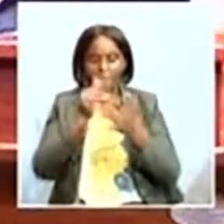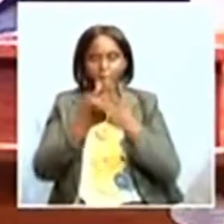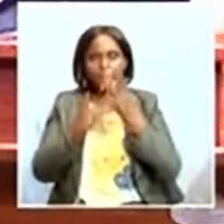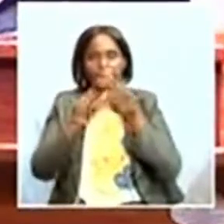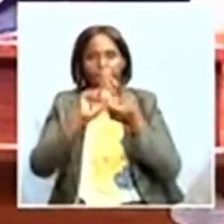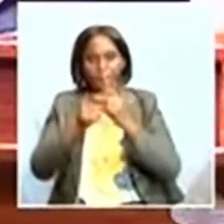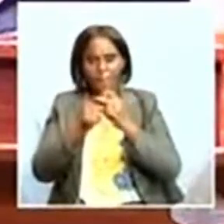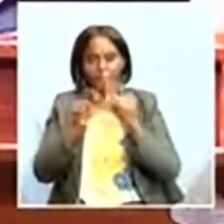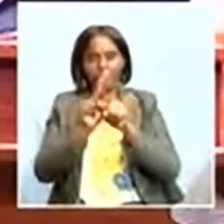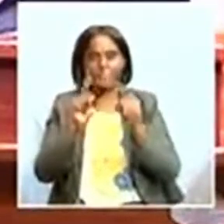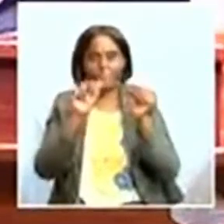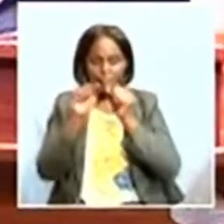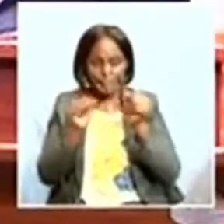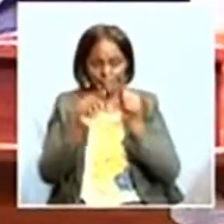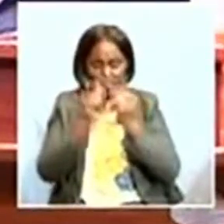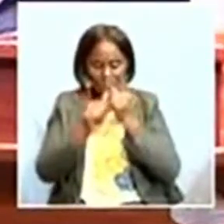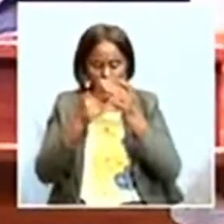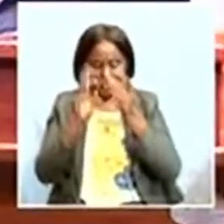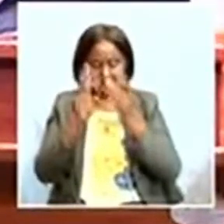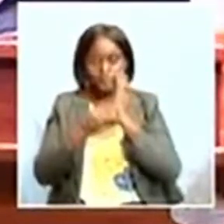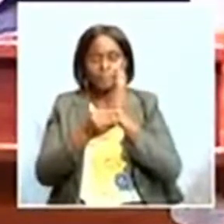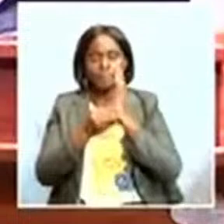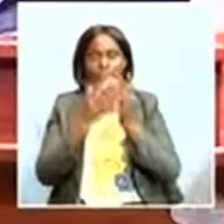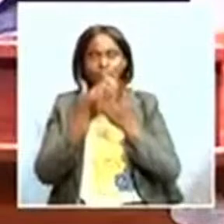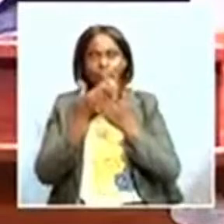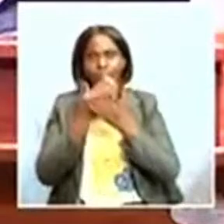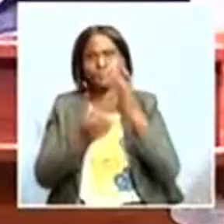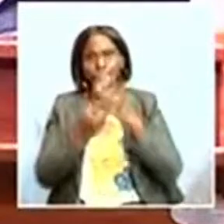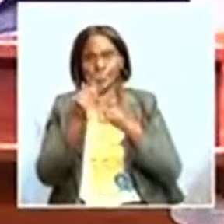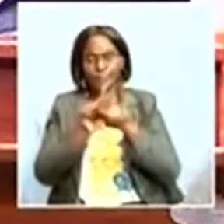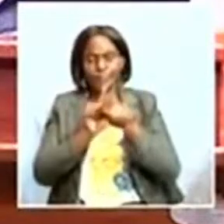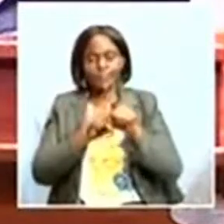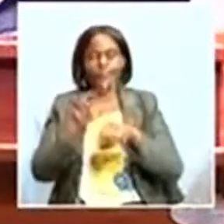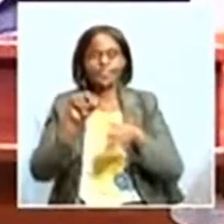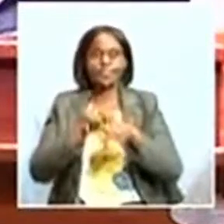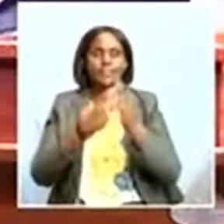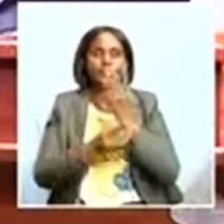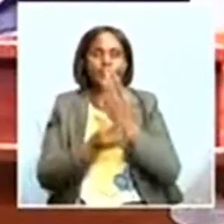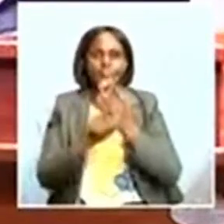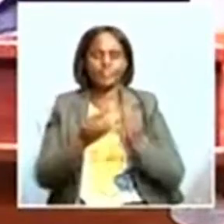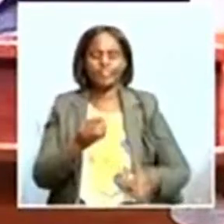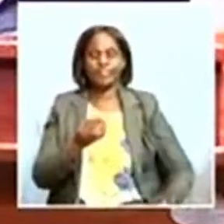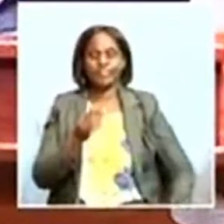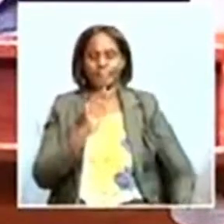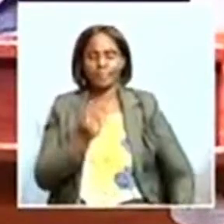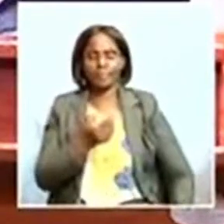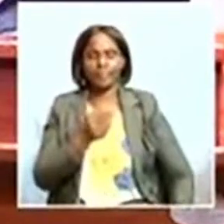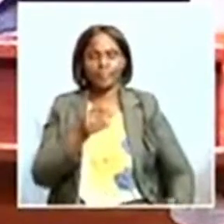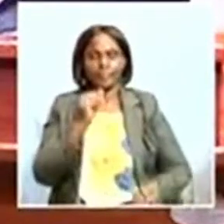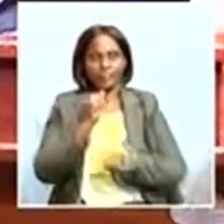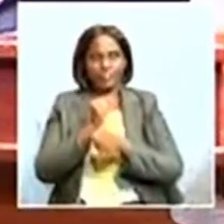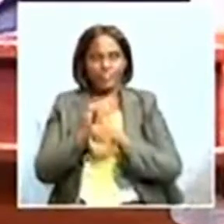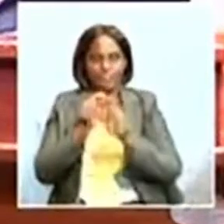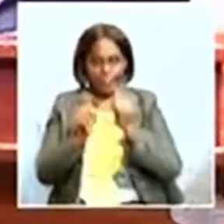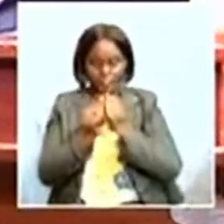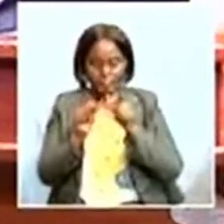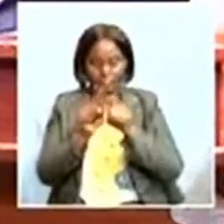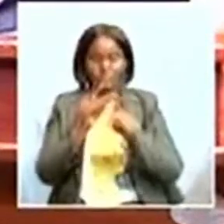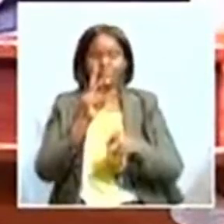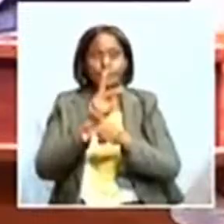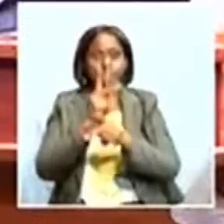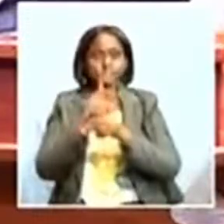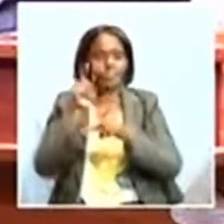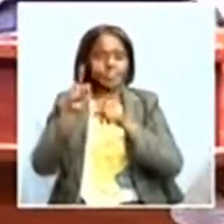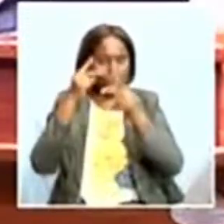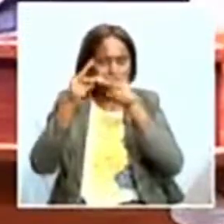transformative strategy that will drive sustainable growth and national development. Let us work together to uphold this